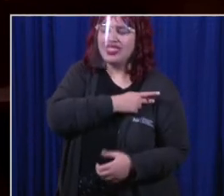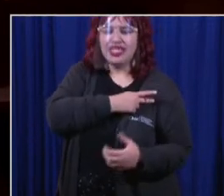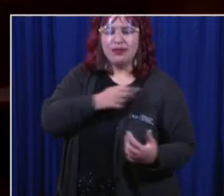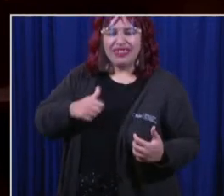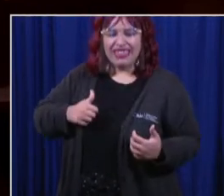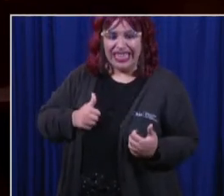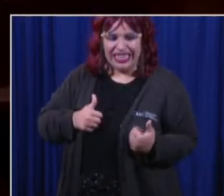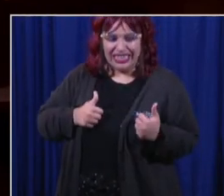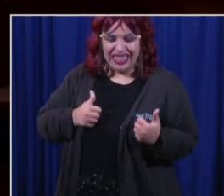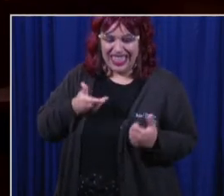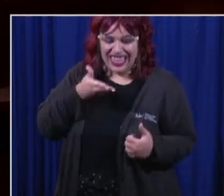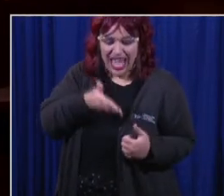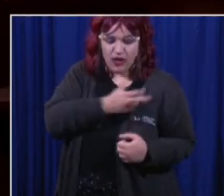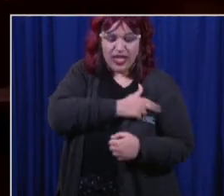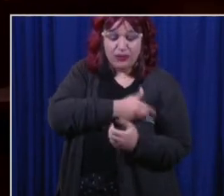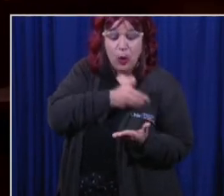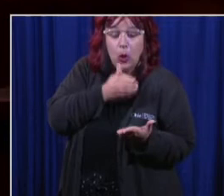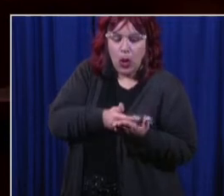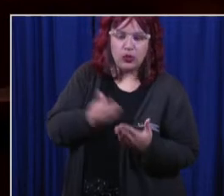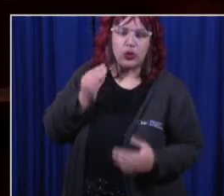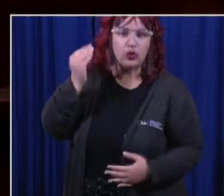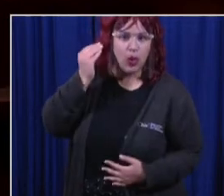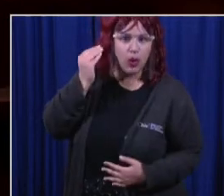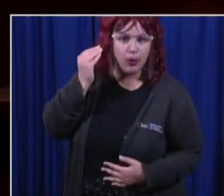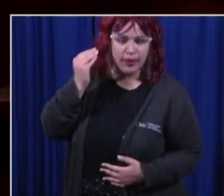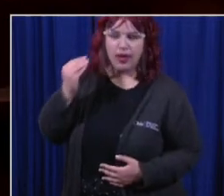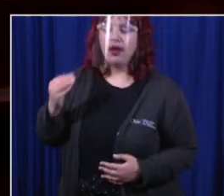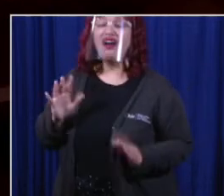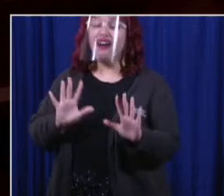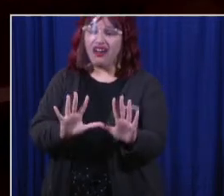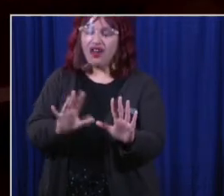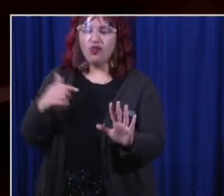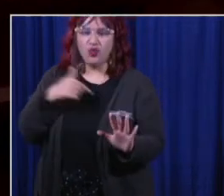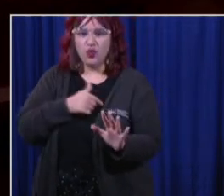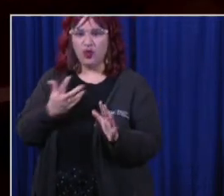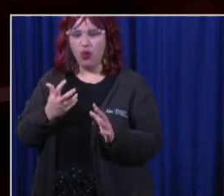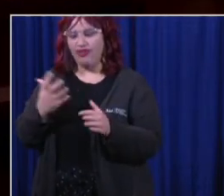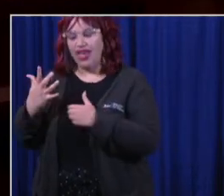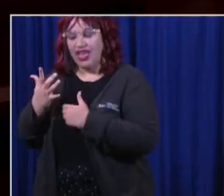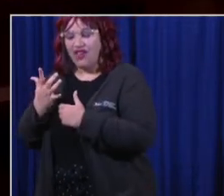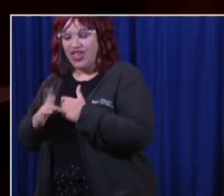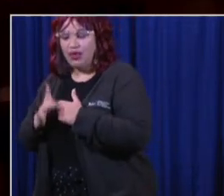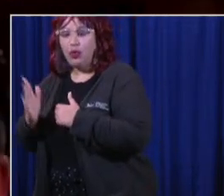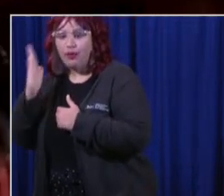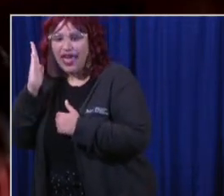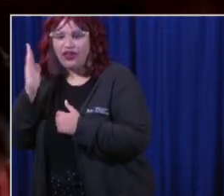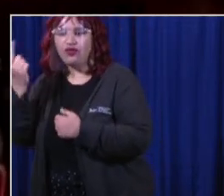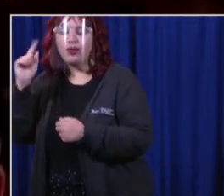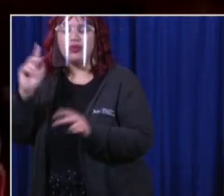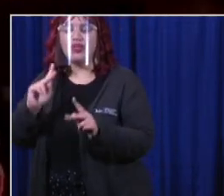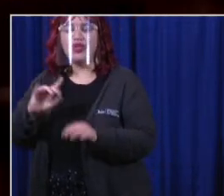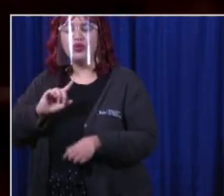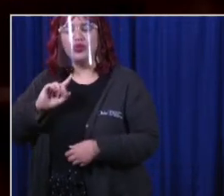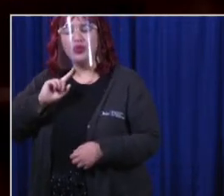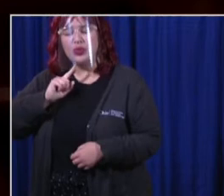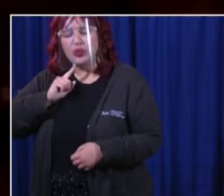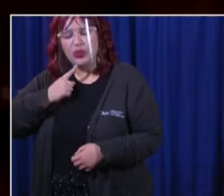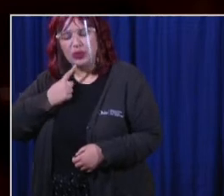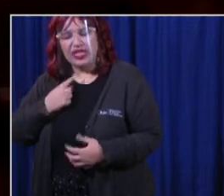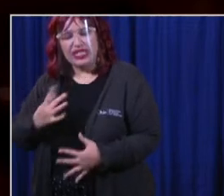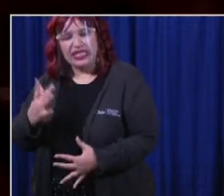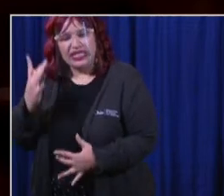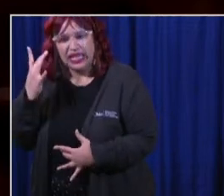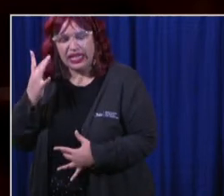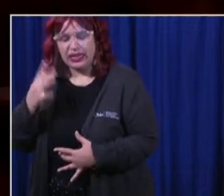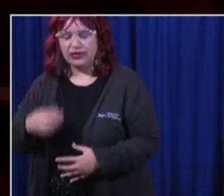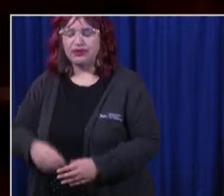County hospitals for the sickest of the sick, as well as when those hospitals reach their capacity. One of the things when we have these multiple time per week calls that